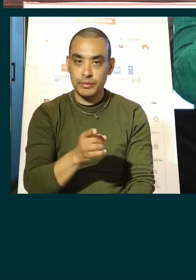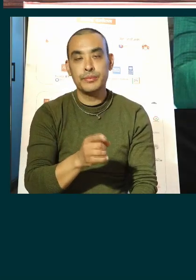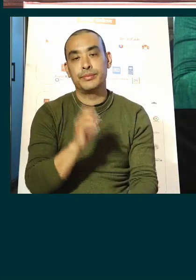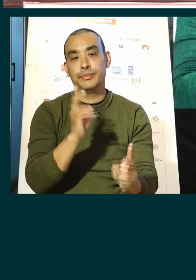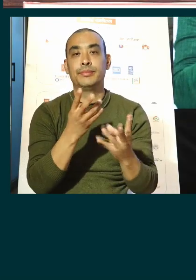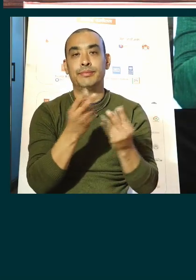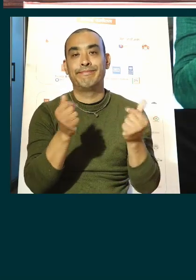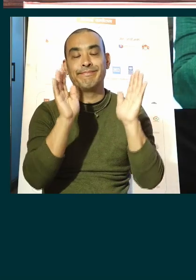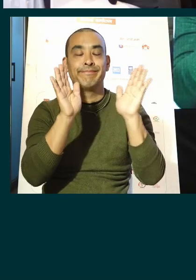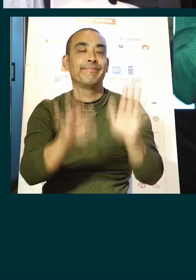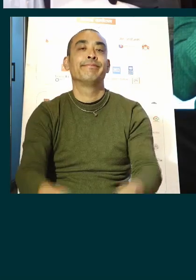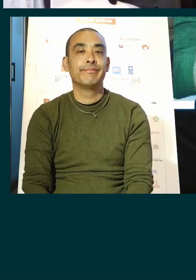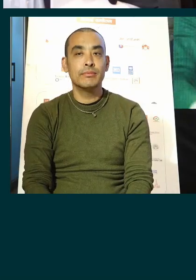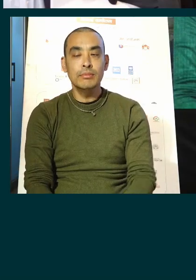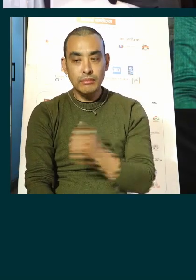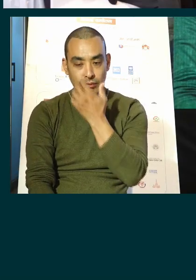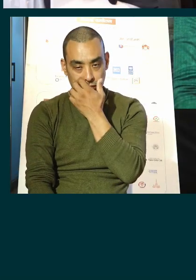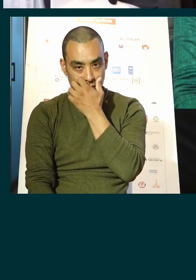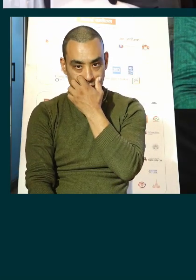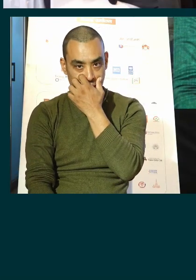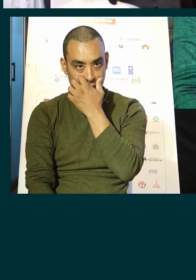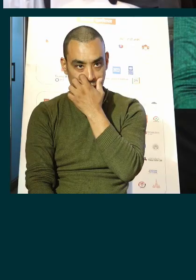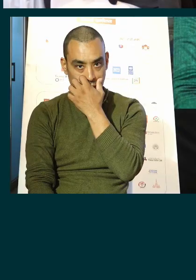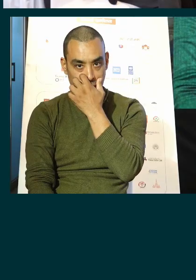here. Thank you.